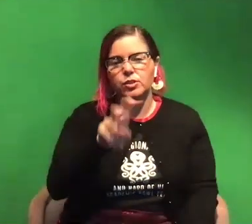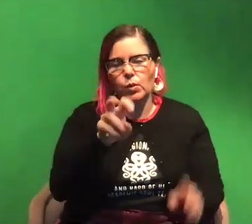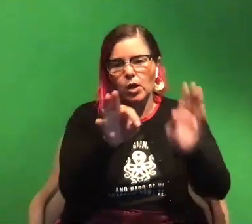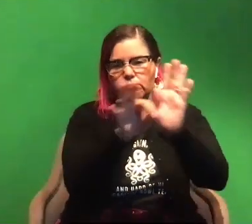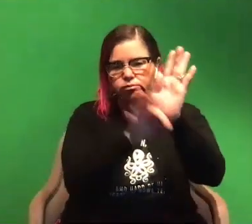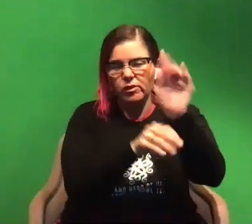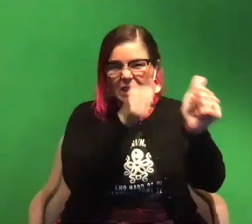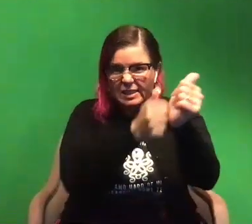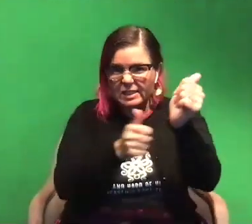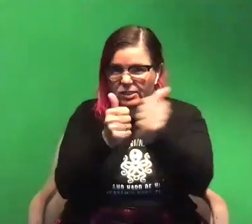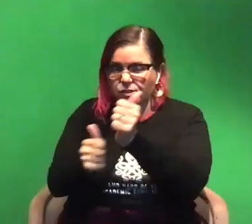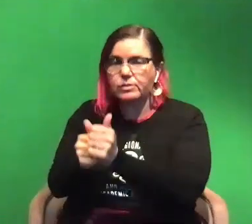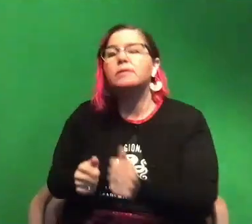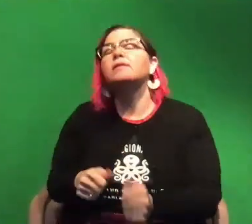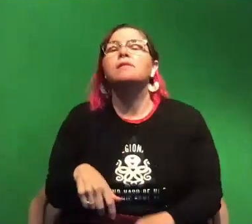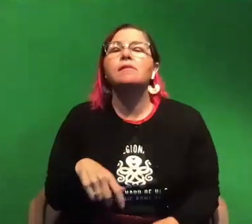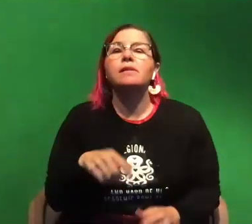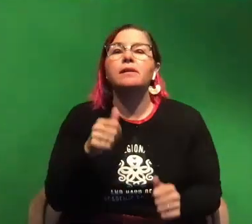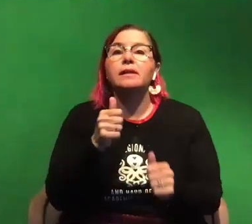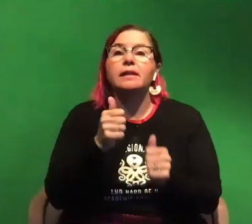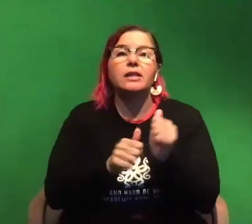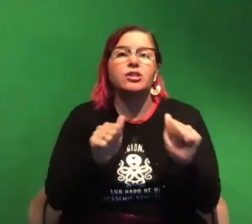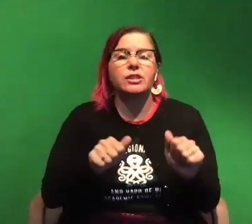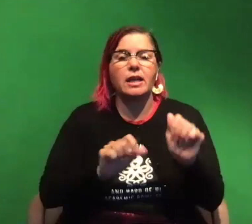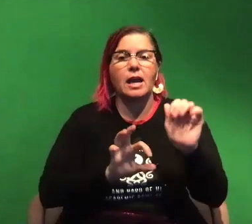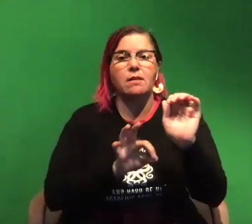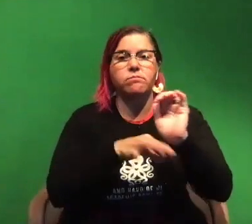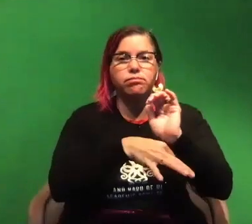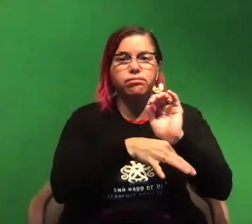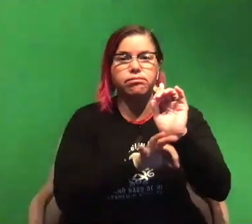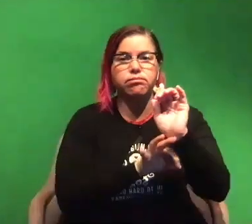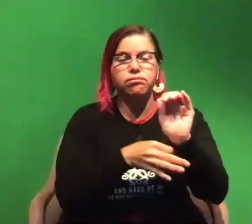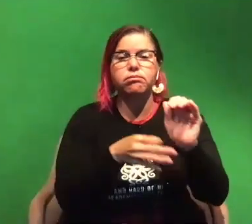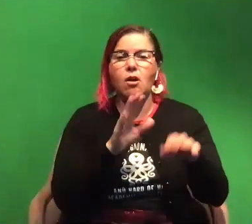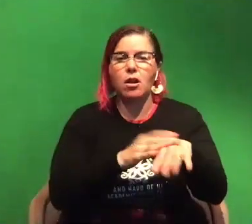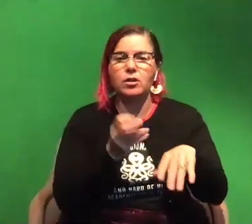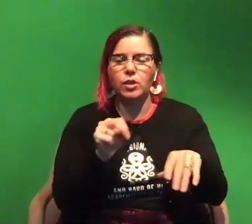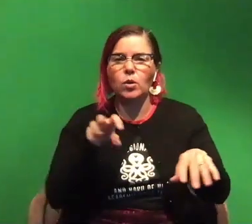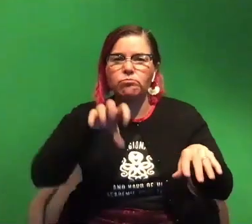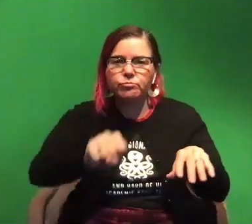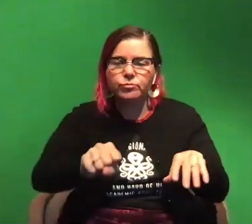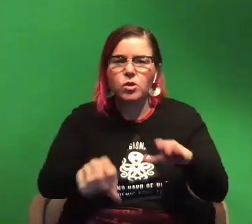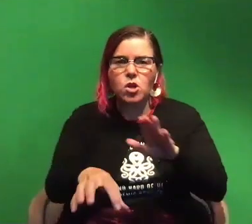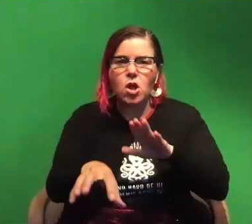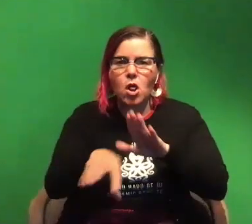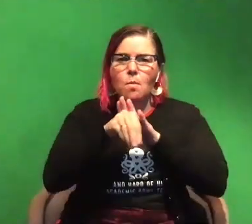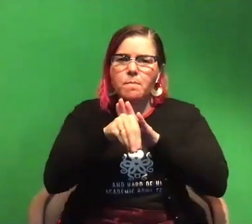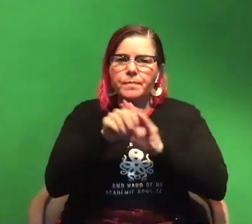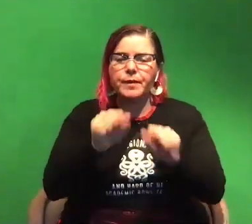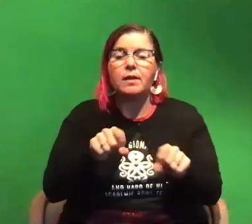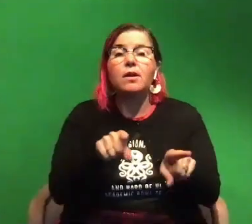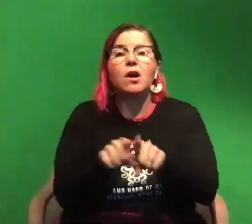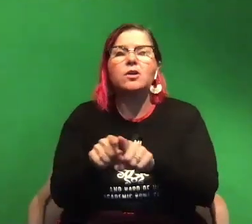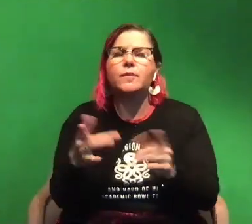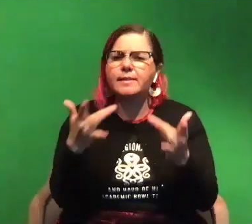arm. Each one of those suckers is capable of rotating independently and grasping and sucking onto things, and then also kind of